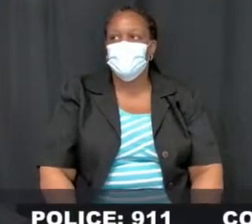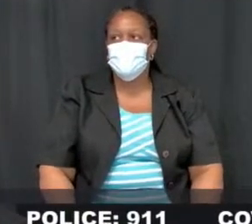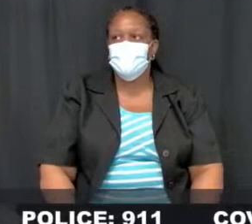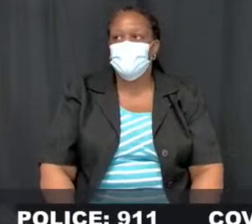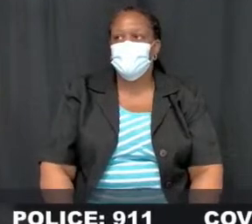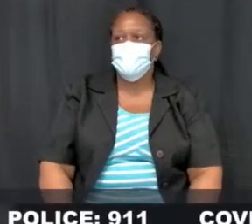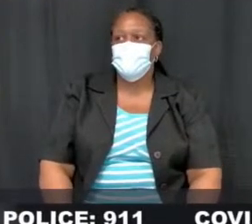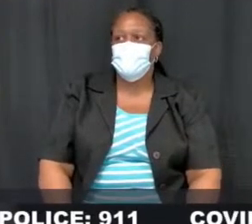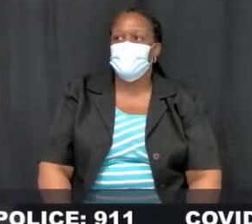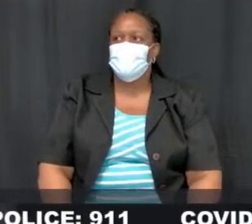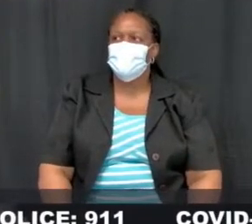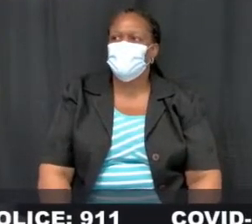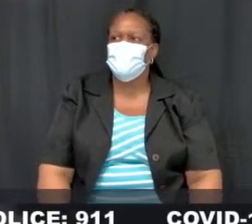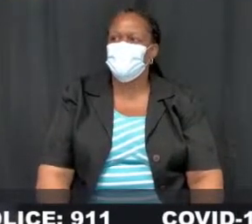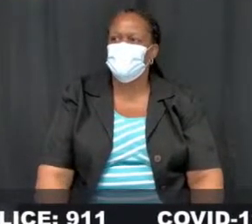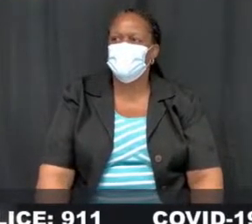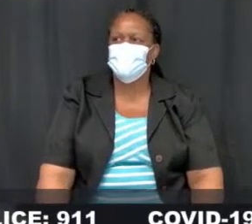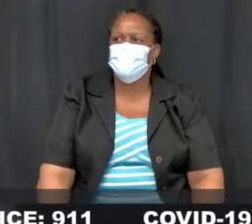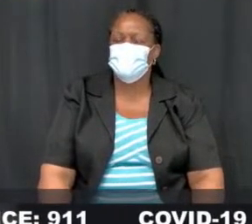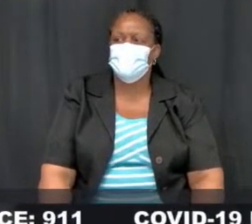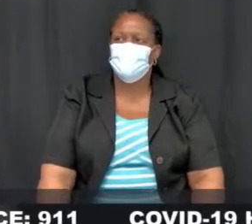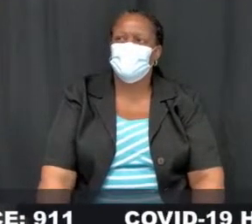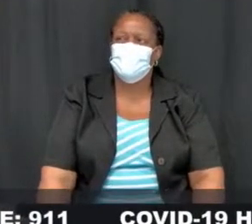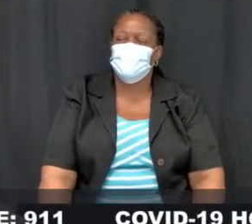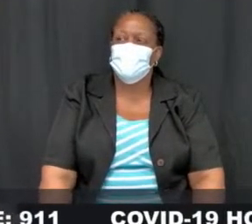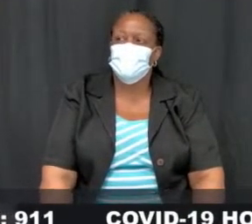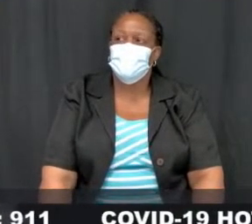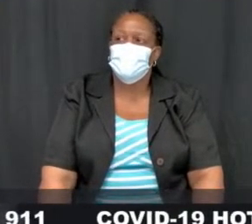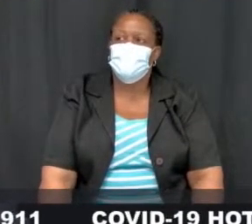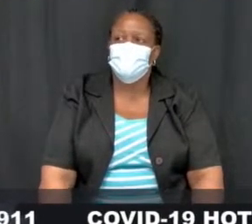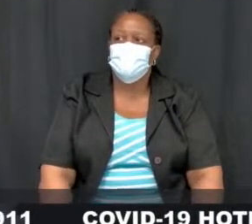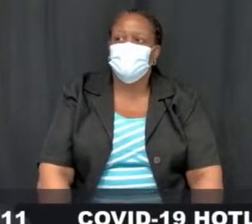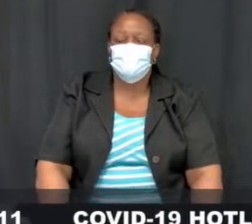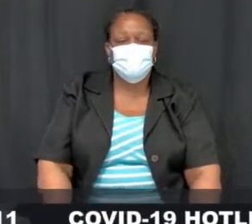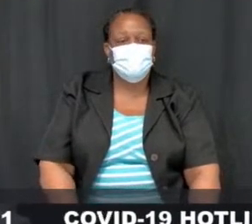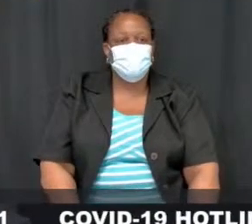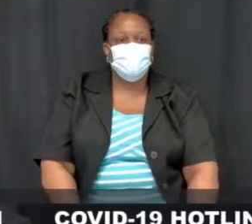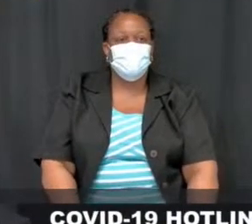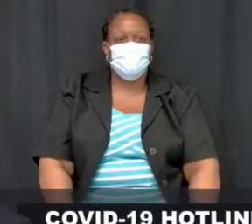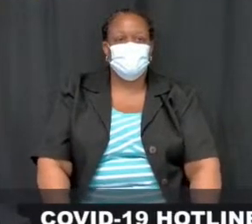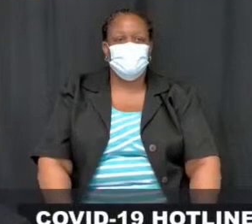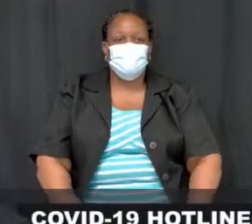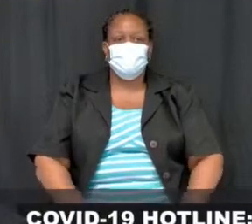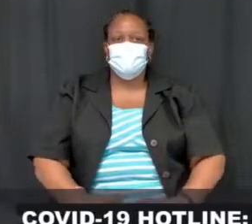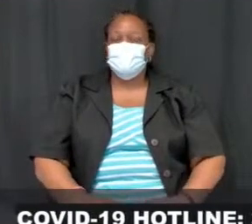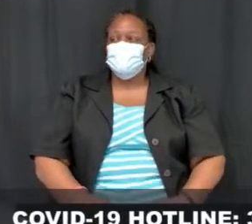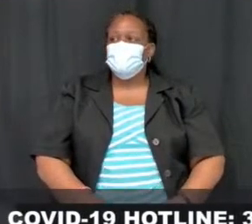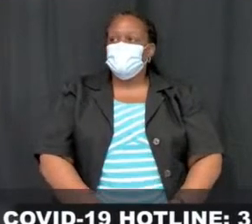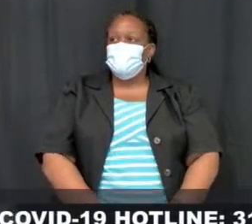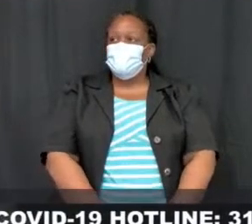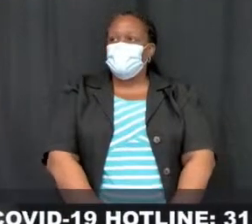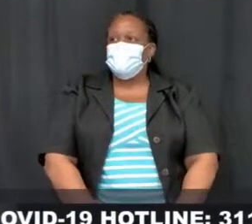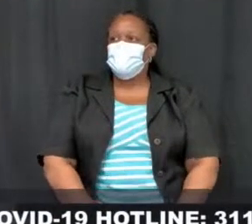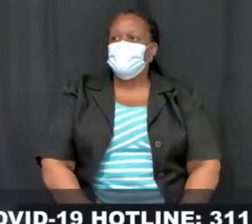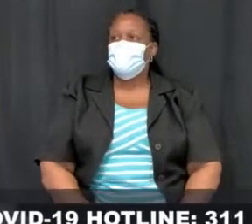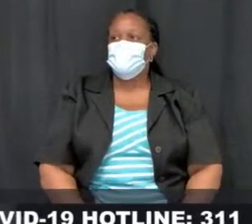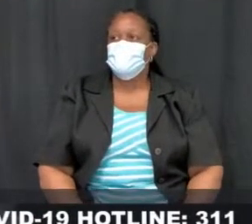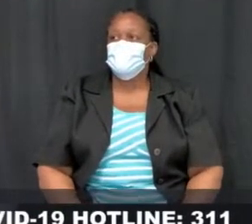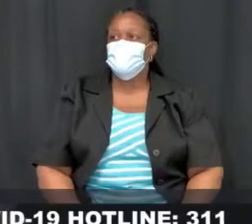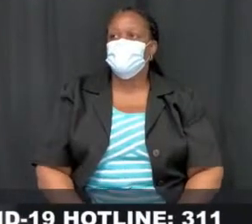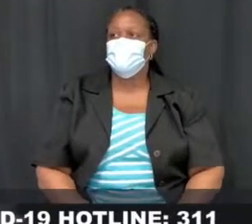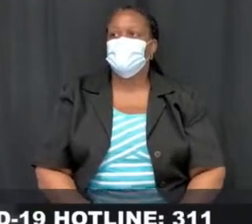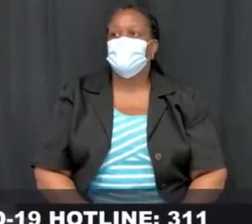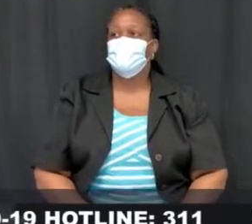Okay, these next two questions are for Dr. Wilkins. I will ask them in one shot. What is the